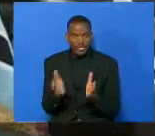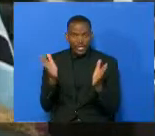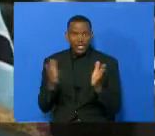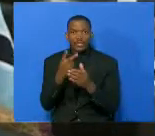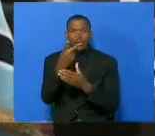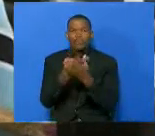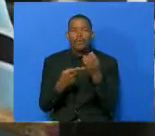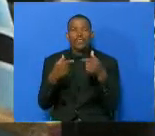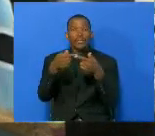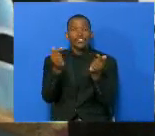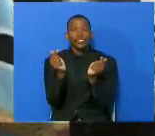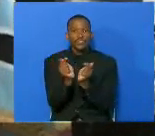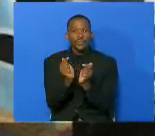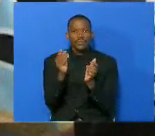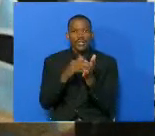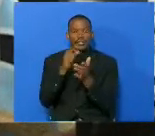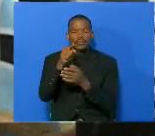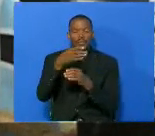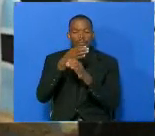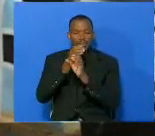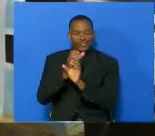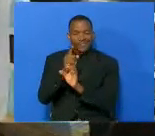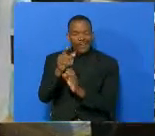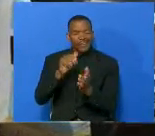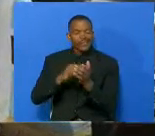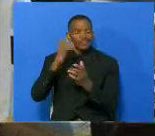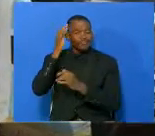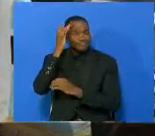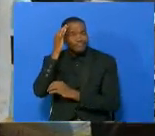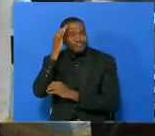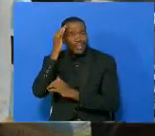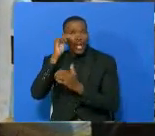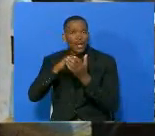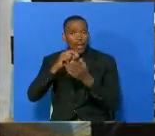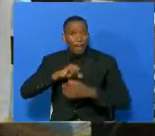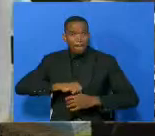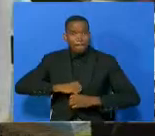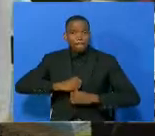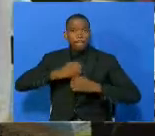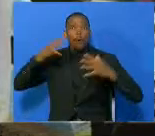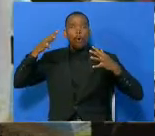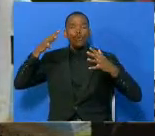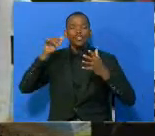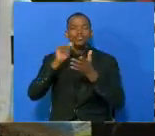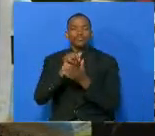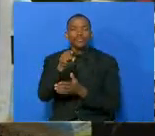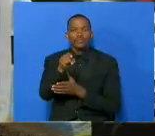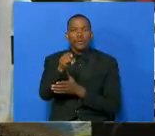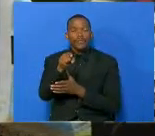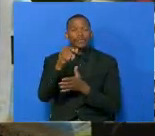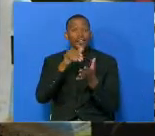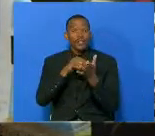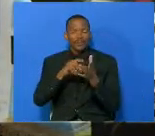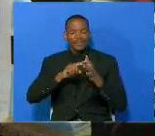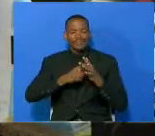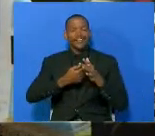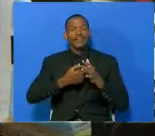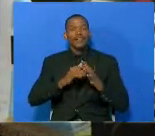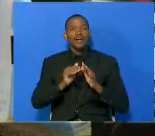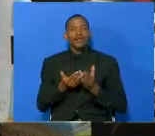teams, Your Excellency, to be as creative, as imaginative, and as bold as possible. We're going to begin